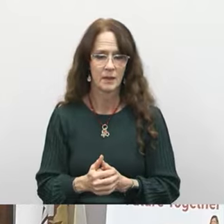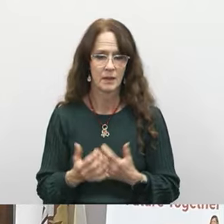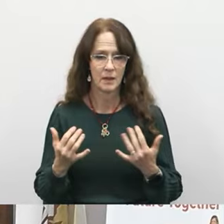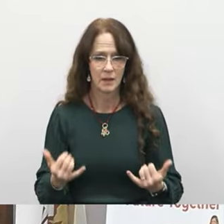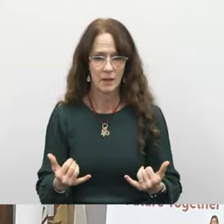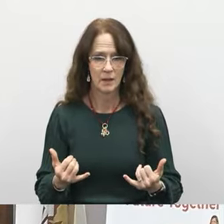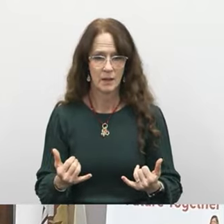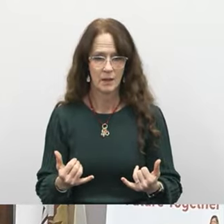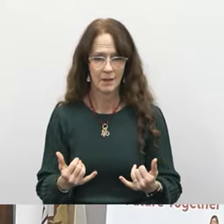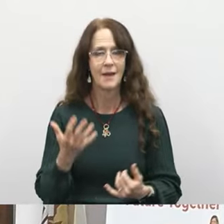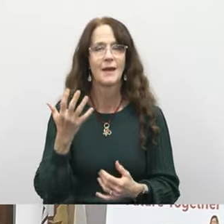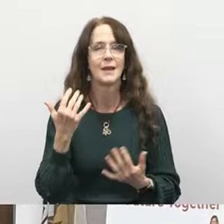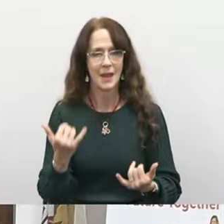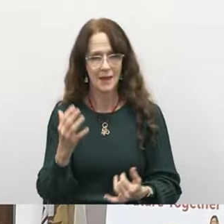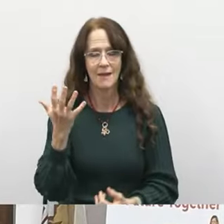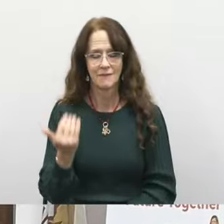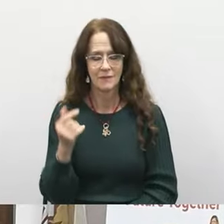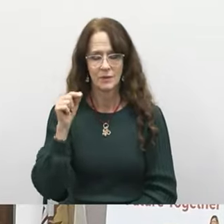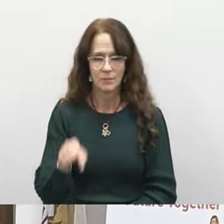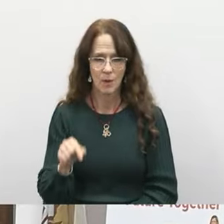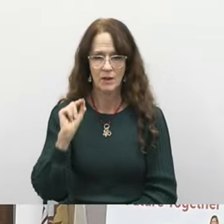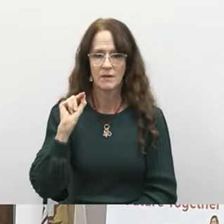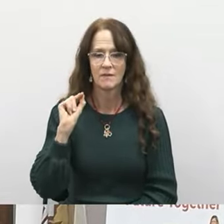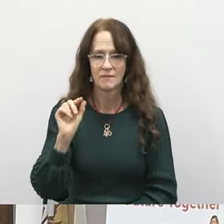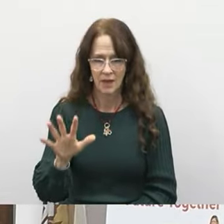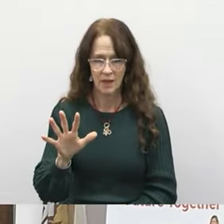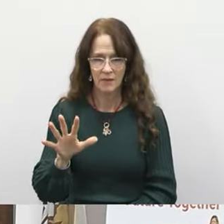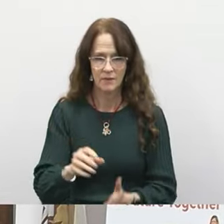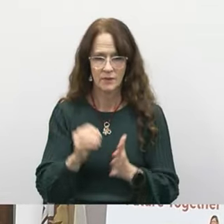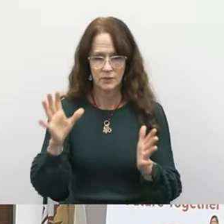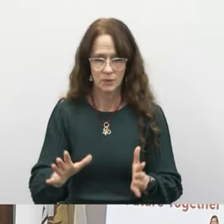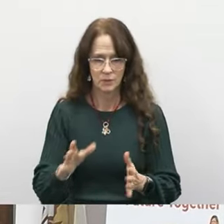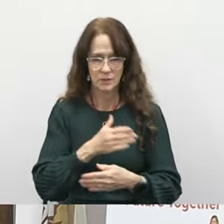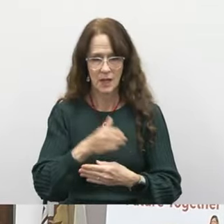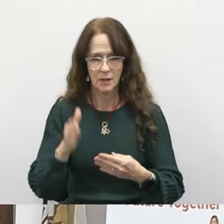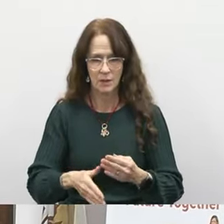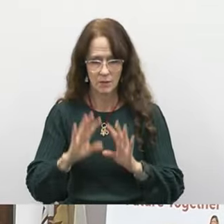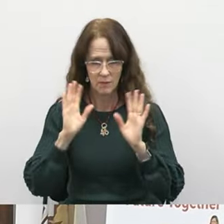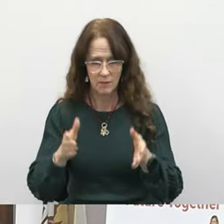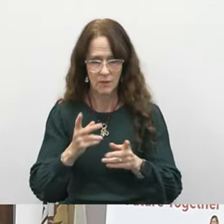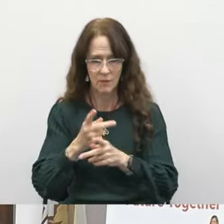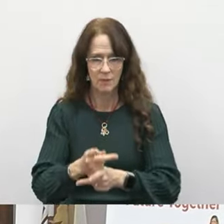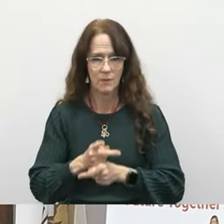now we are at item 15.5, student outcome focused governance